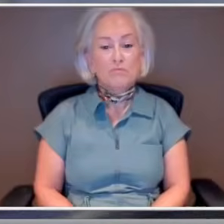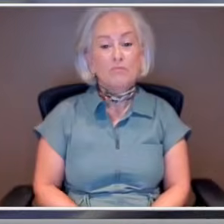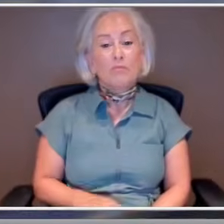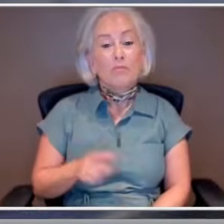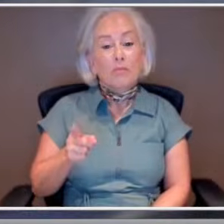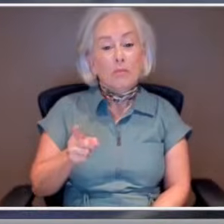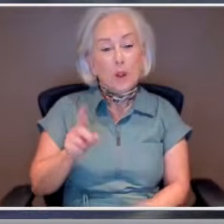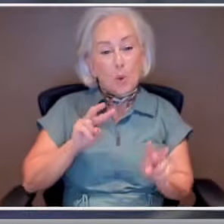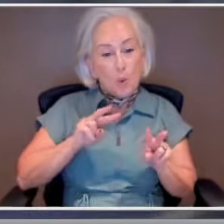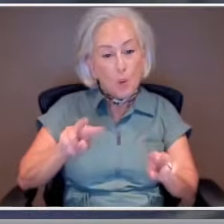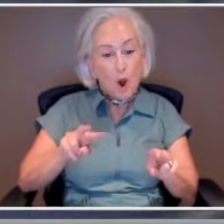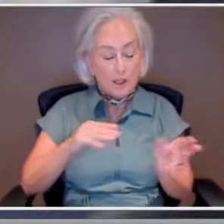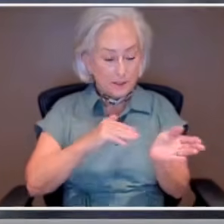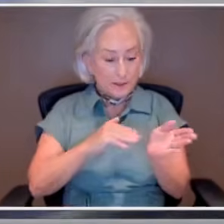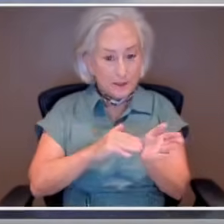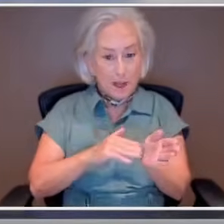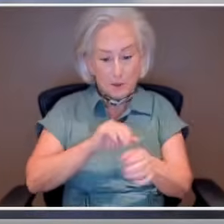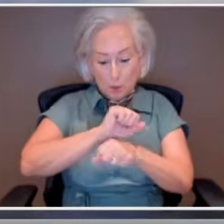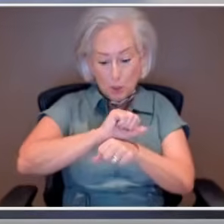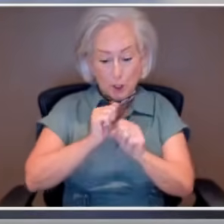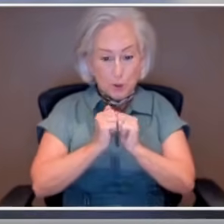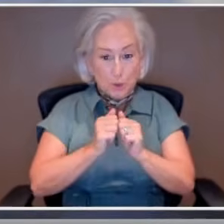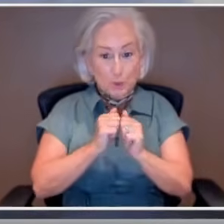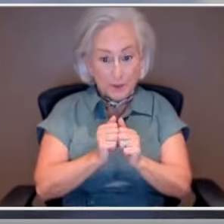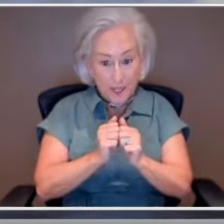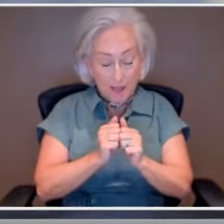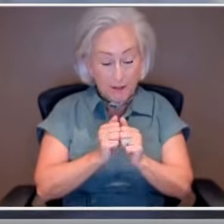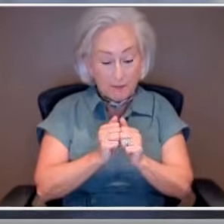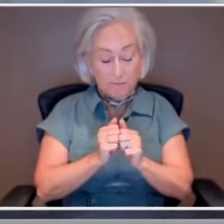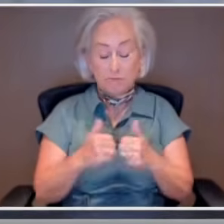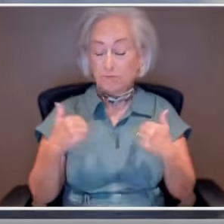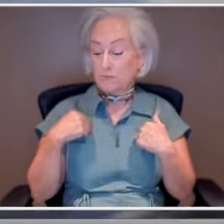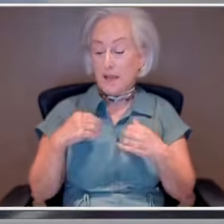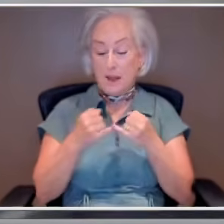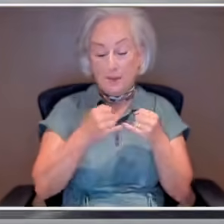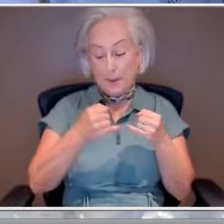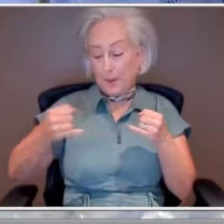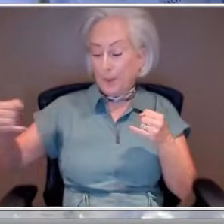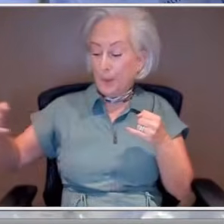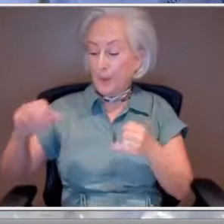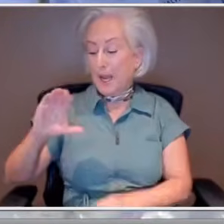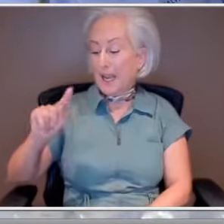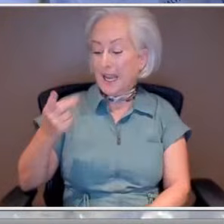team, inserting a small tube called a catheter into Keith's groin.